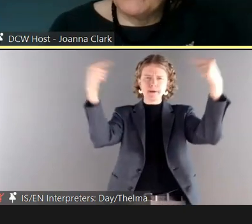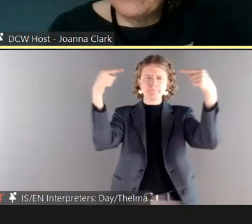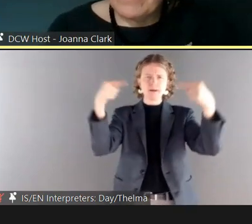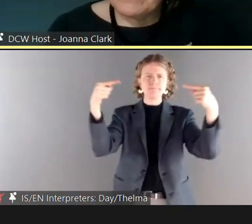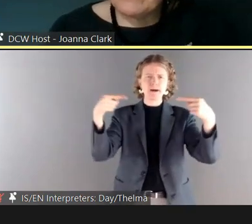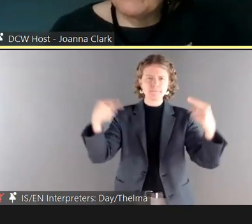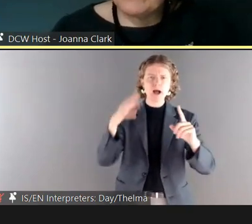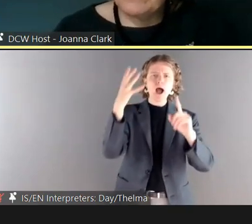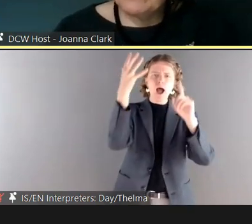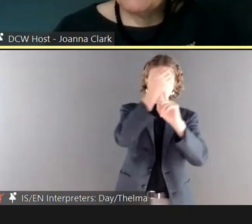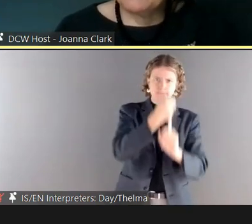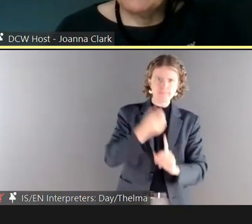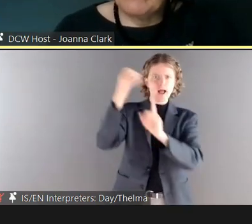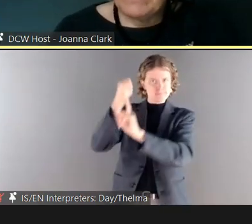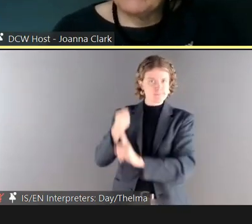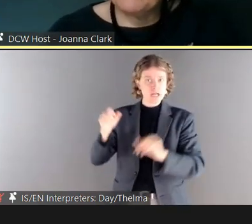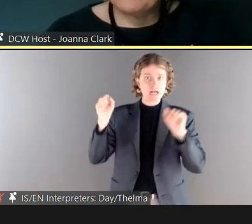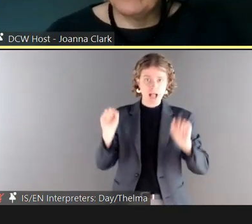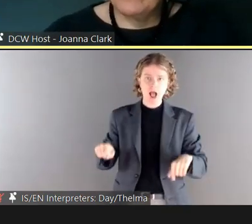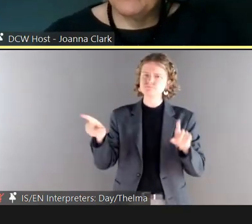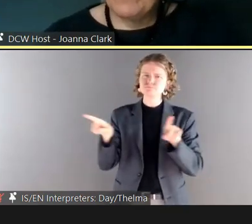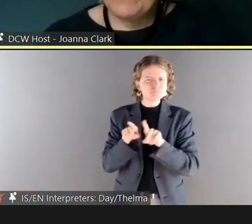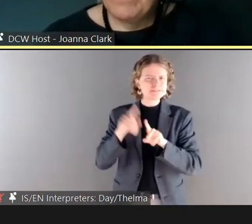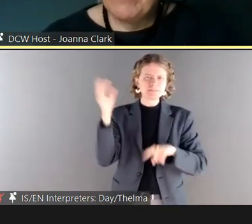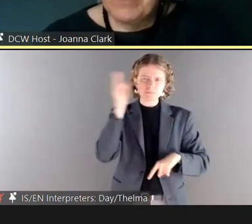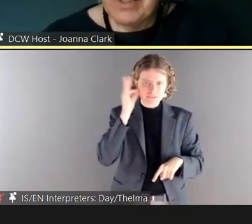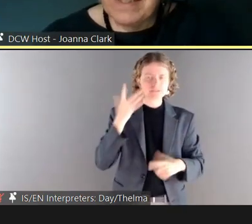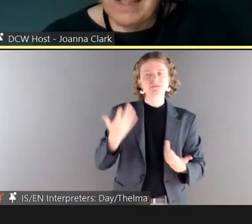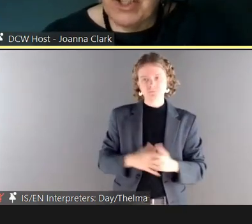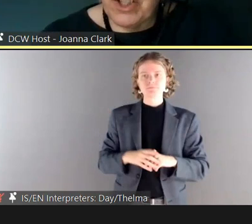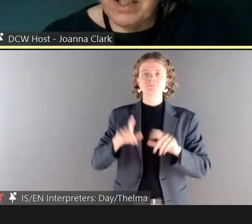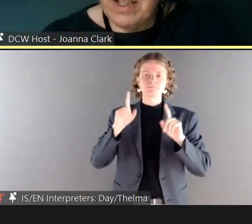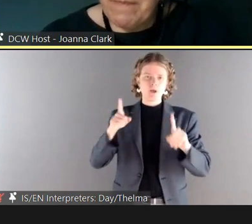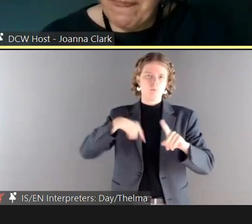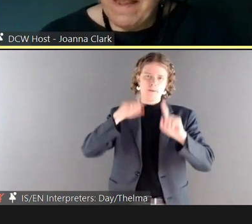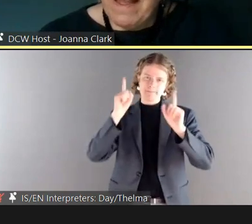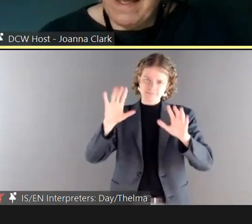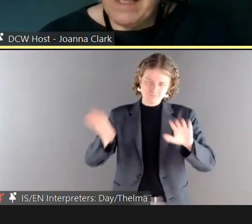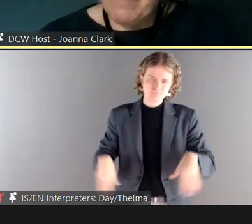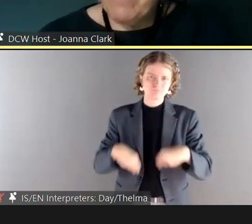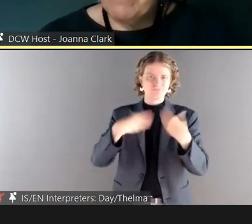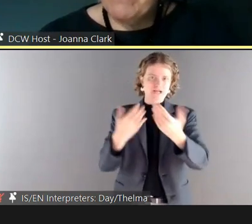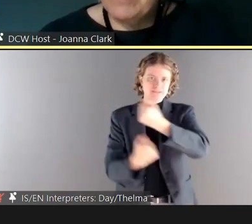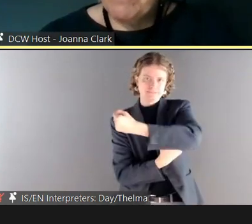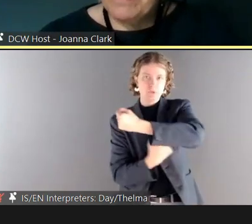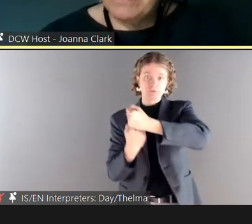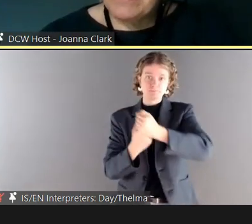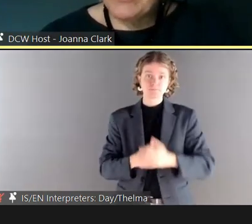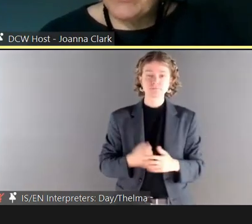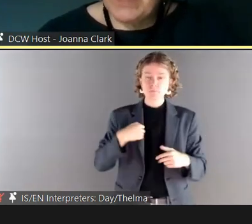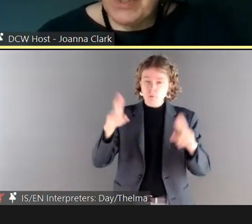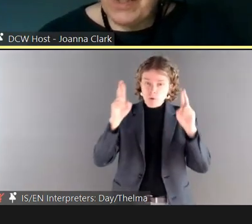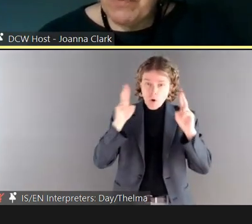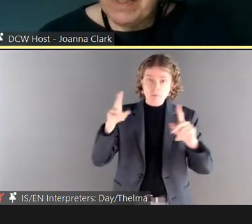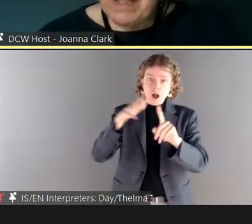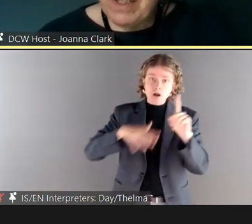of context for the rest of the webinar and our discussion. And I'm really pleased